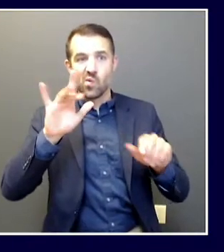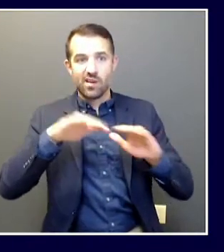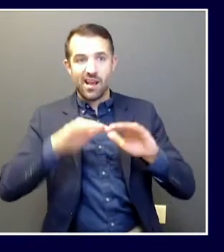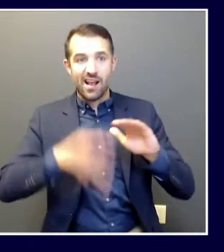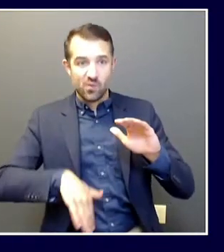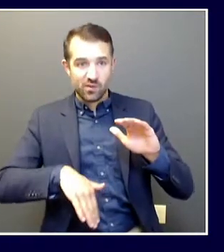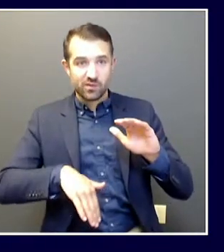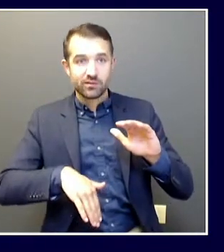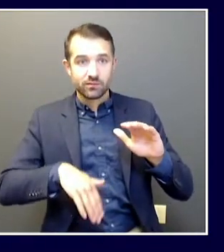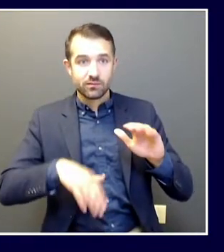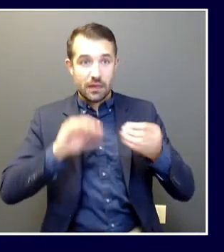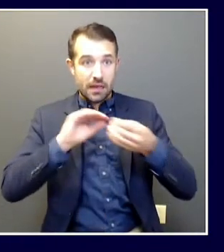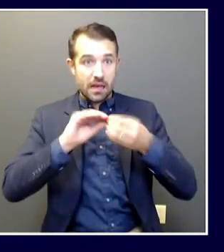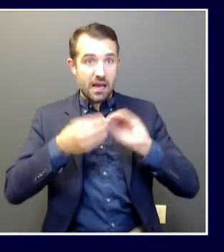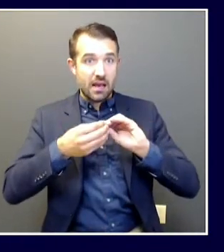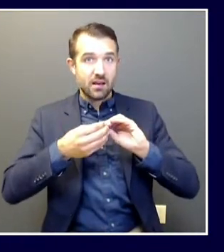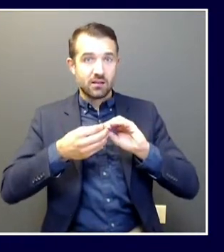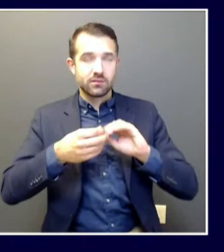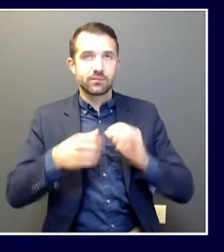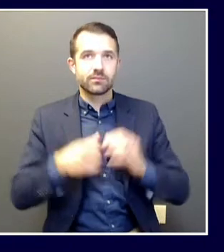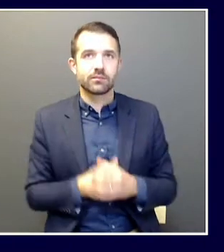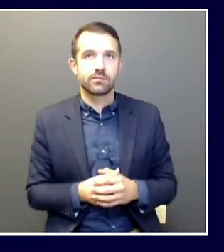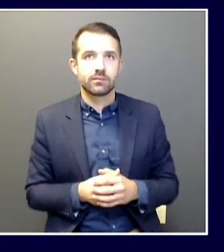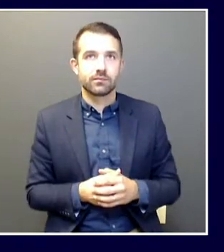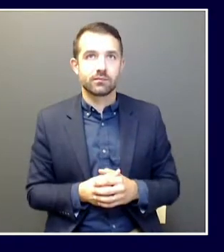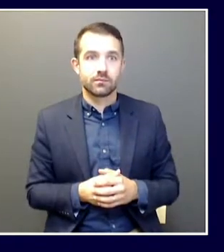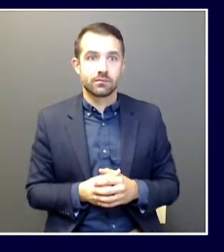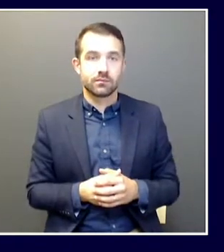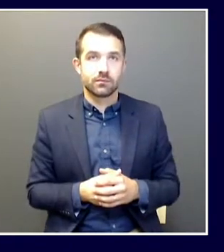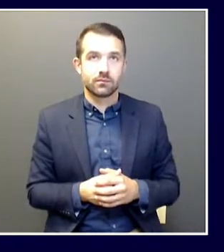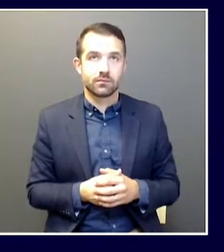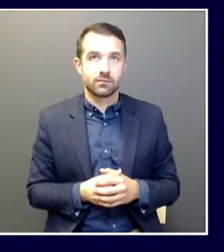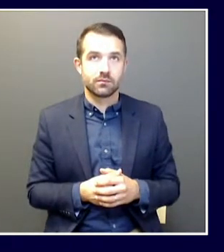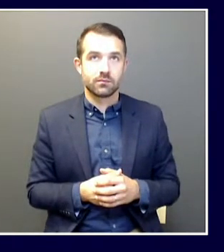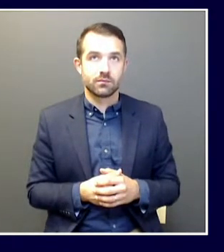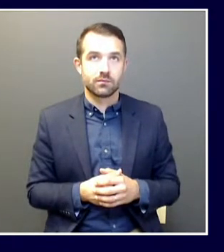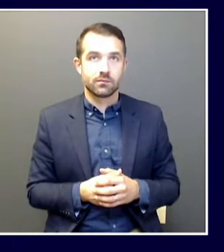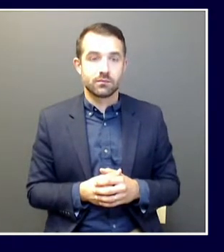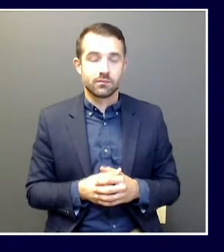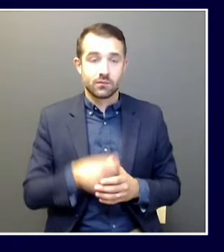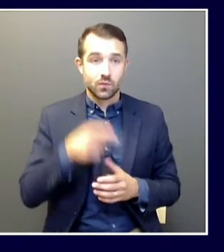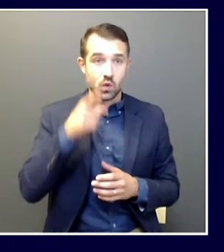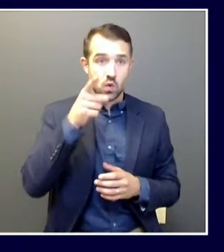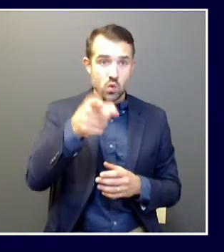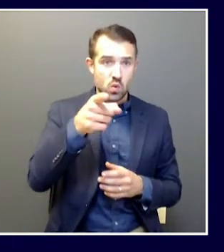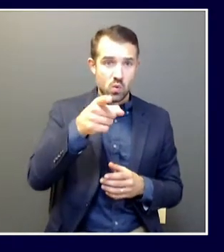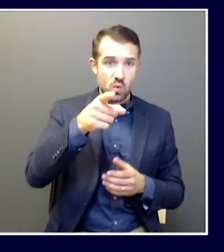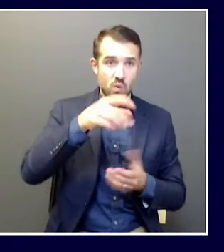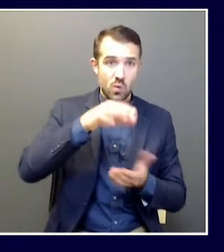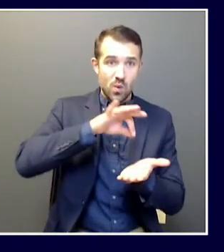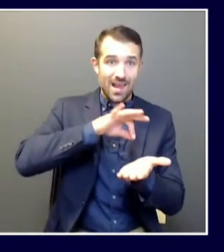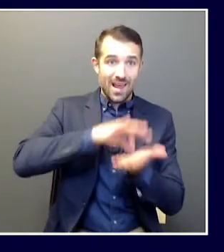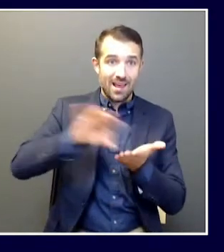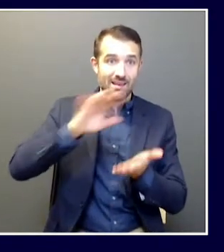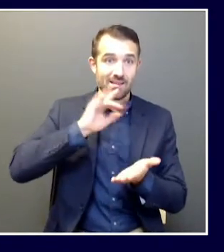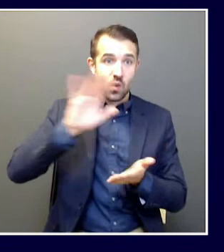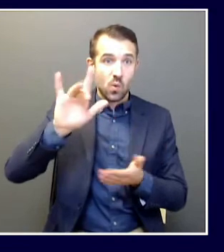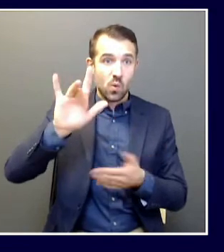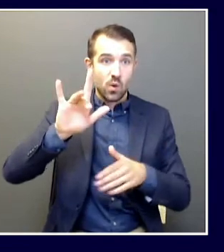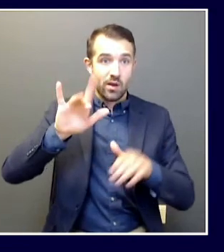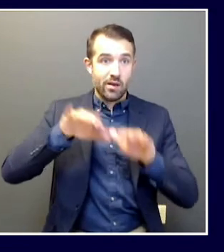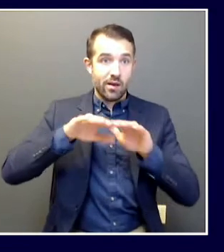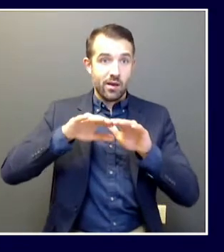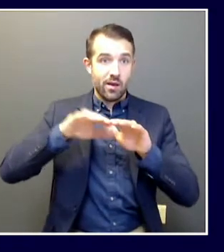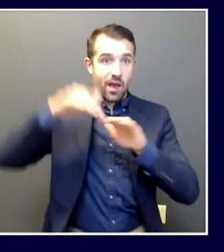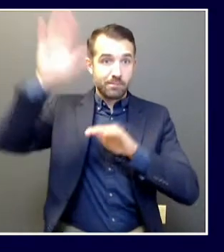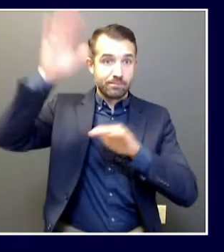that hospitalization data by age for individuals who are over 25 and whether you can provide it to the public.